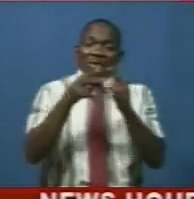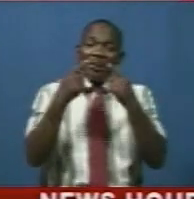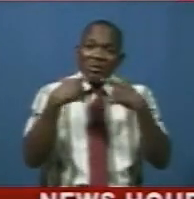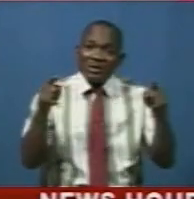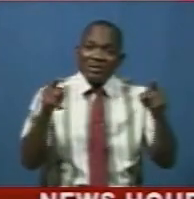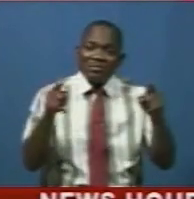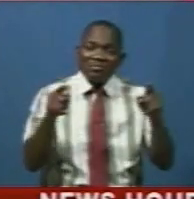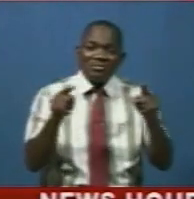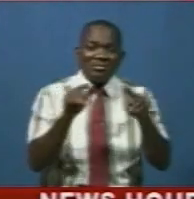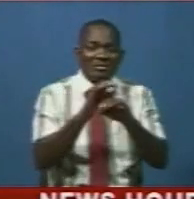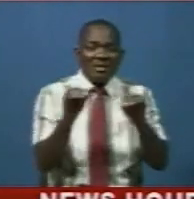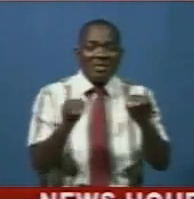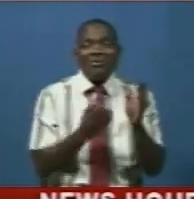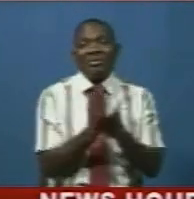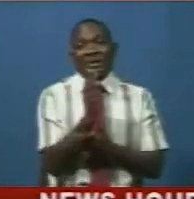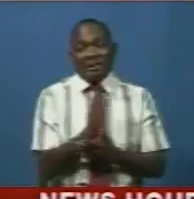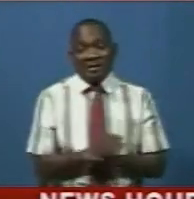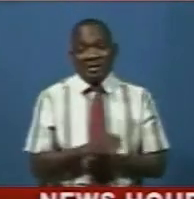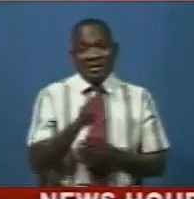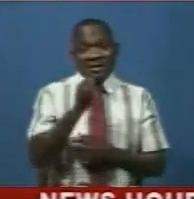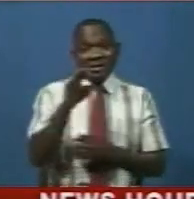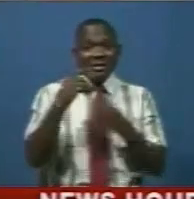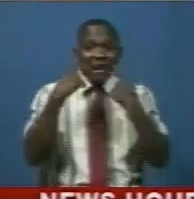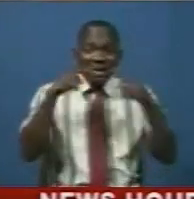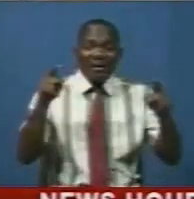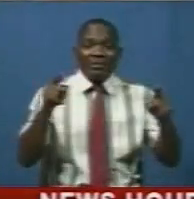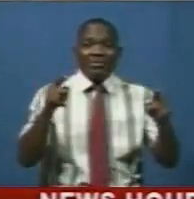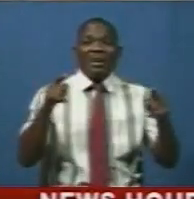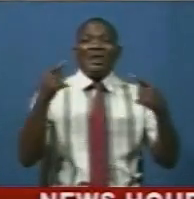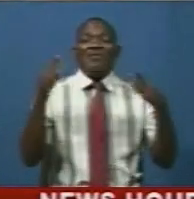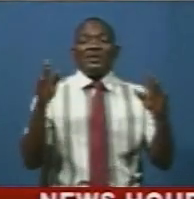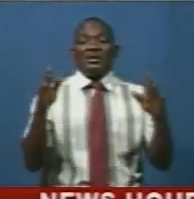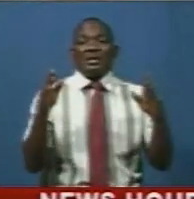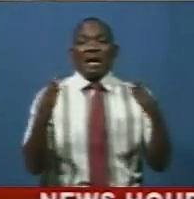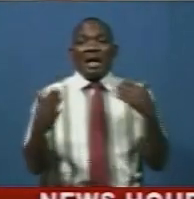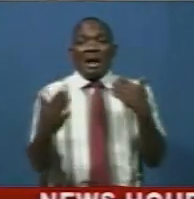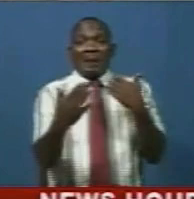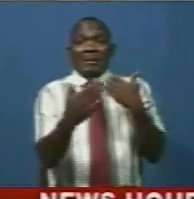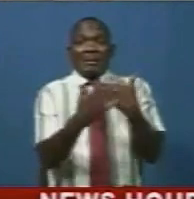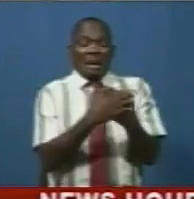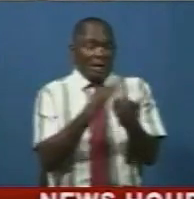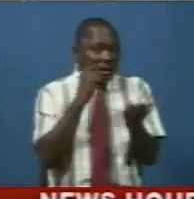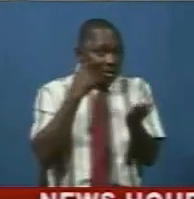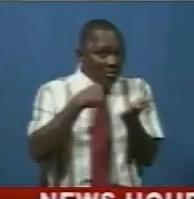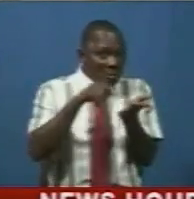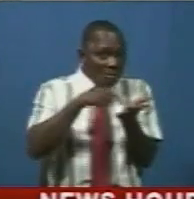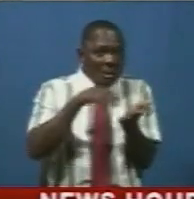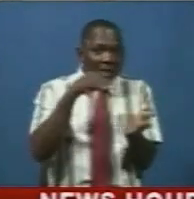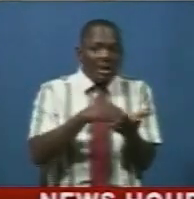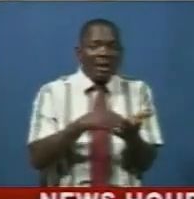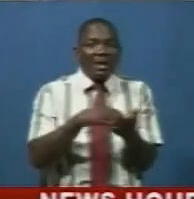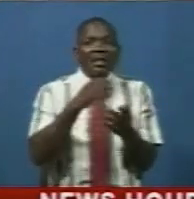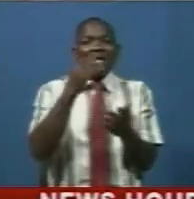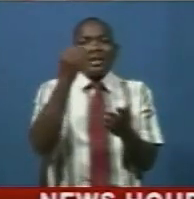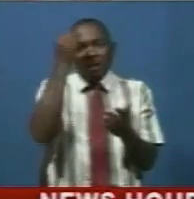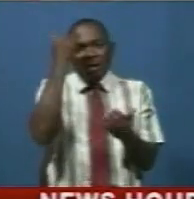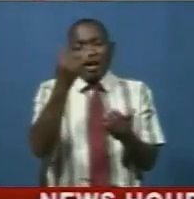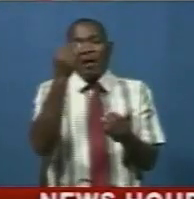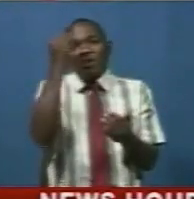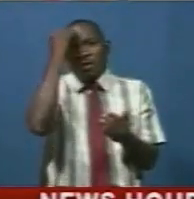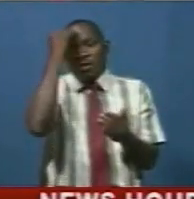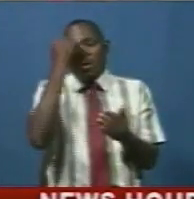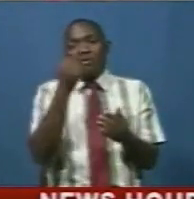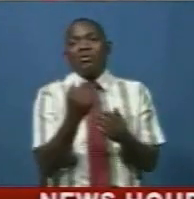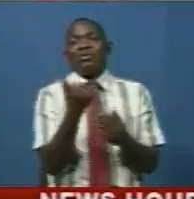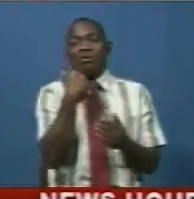the results, and by their own computations, you realize that the sum